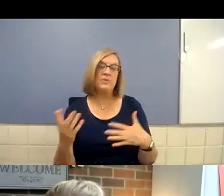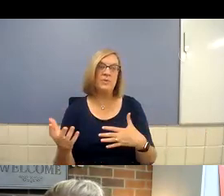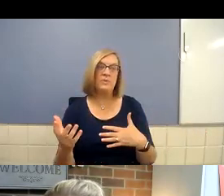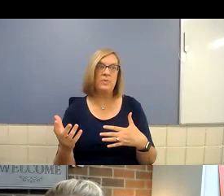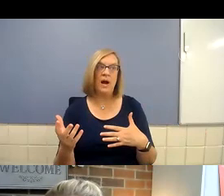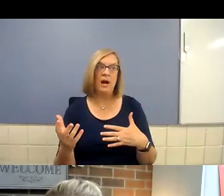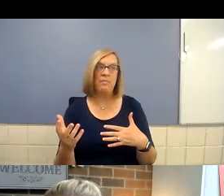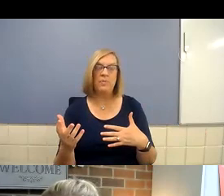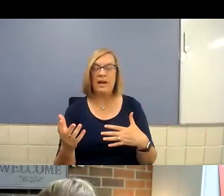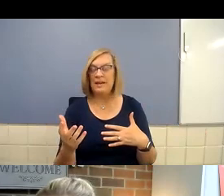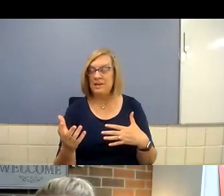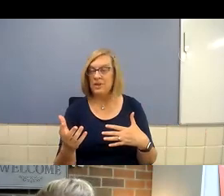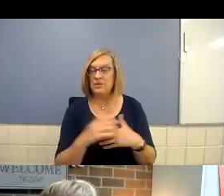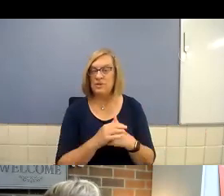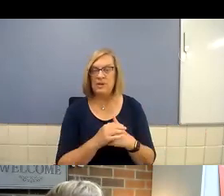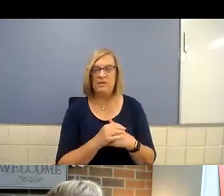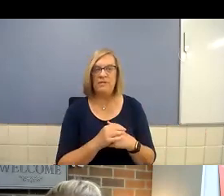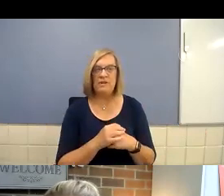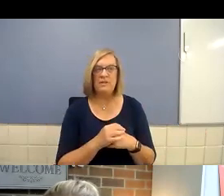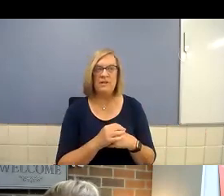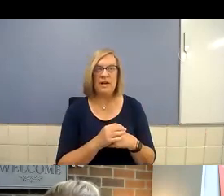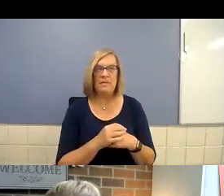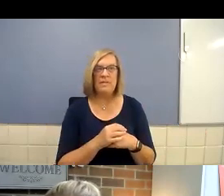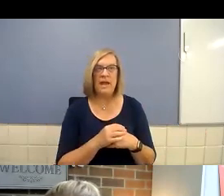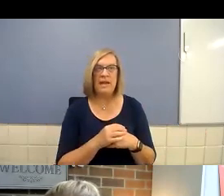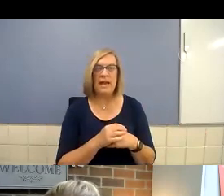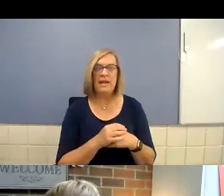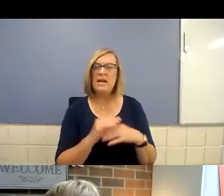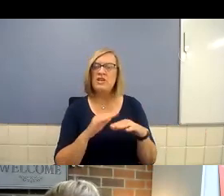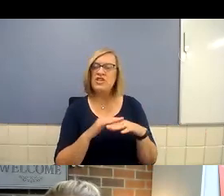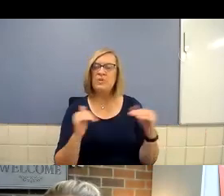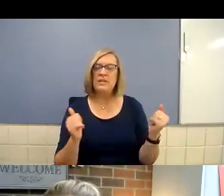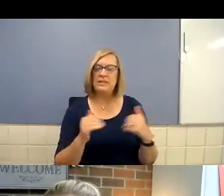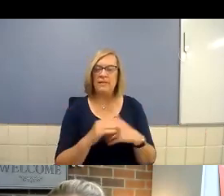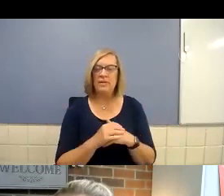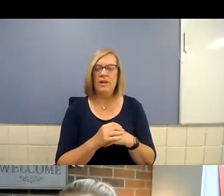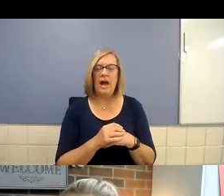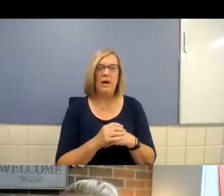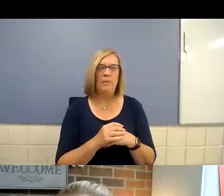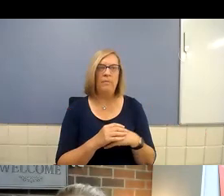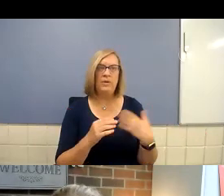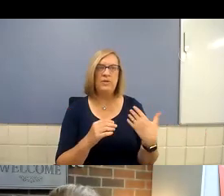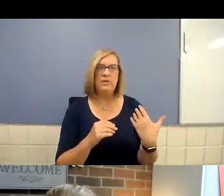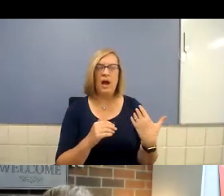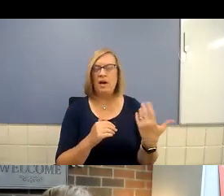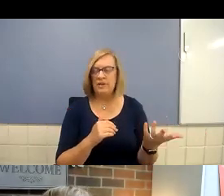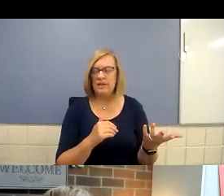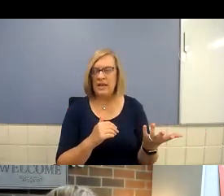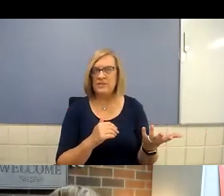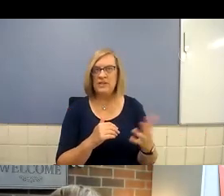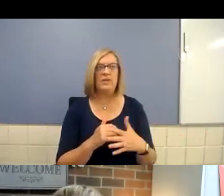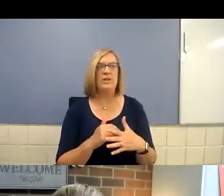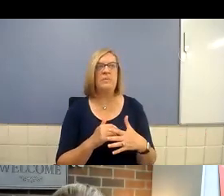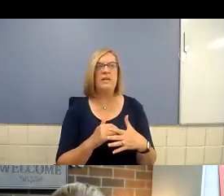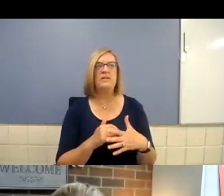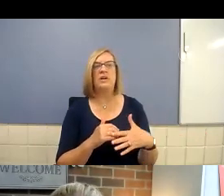students to be ready to enter the interpreting field, and at a generalist level, which often indicates